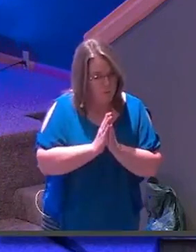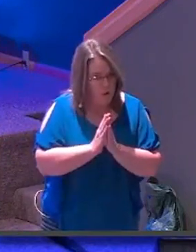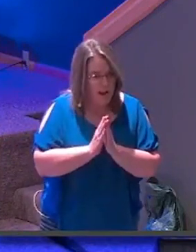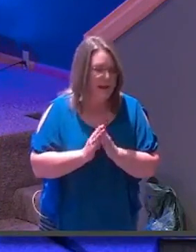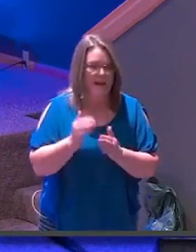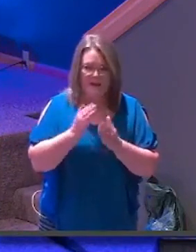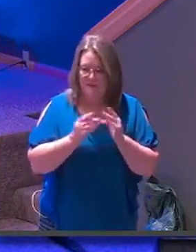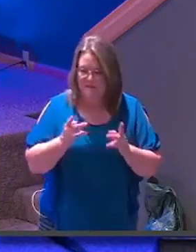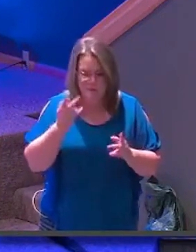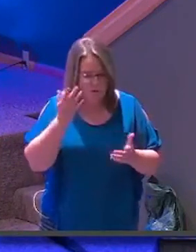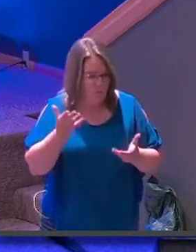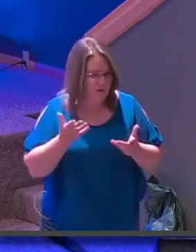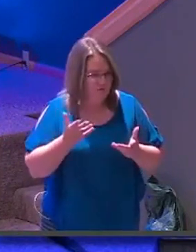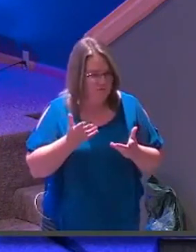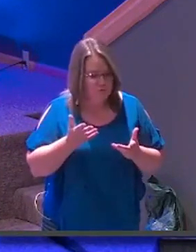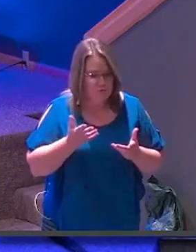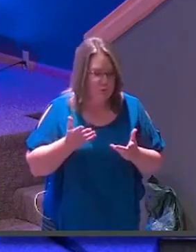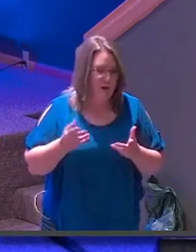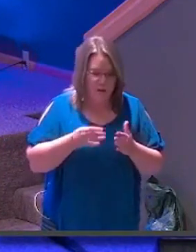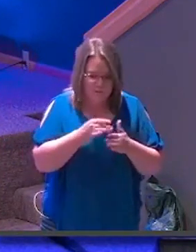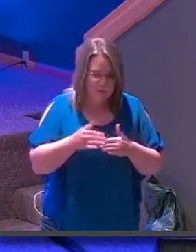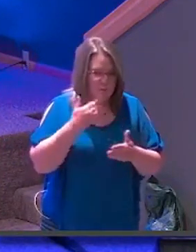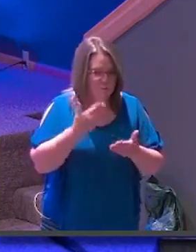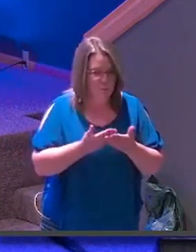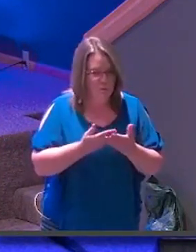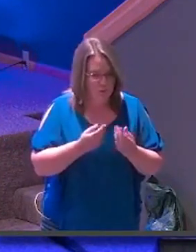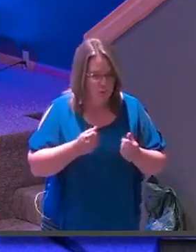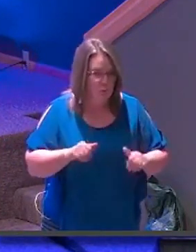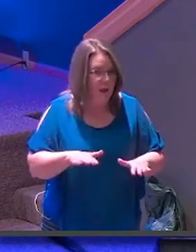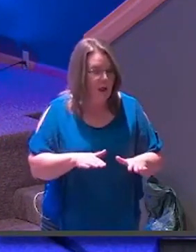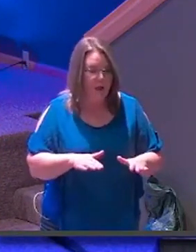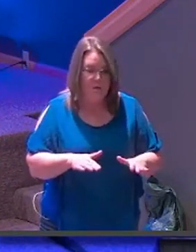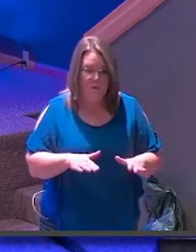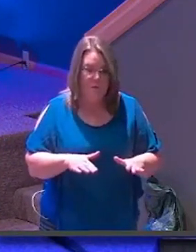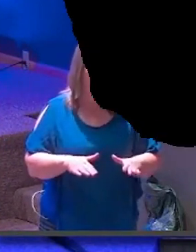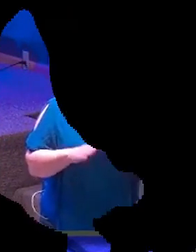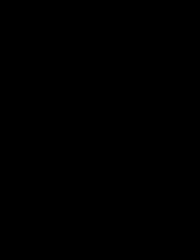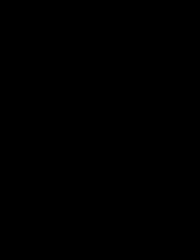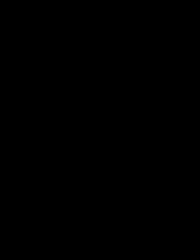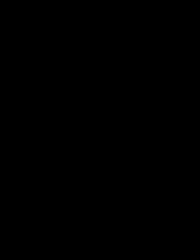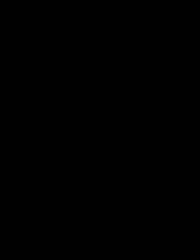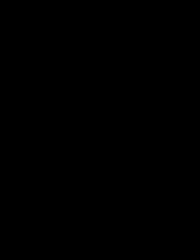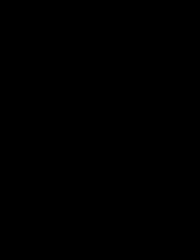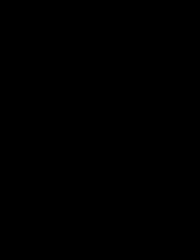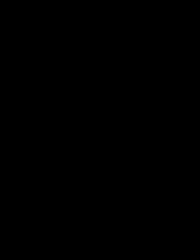sow into some good ground, ask God and send it in.